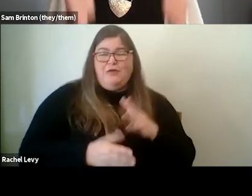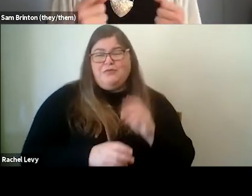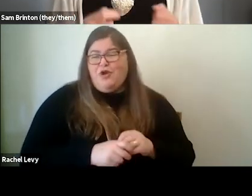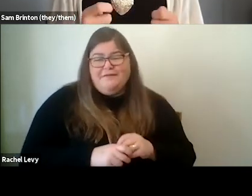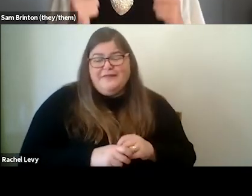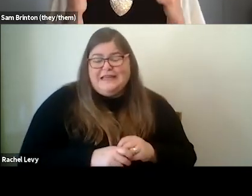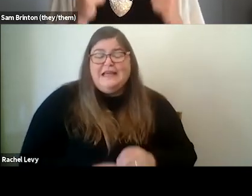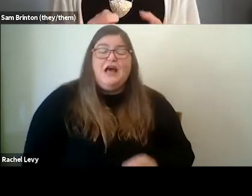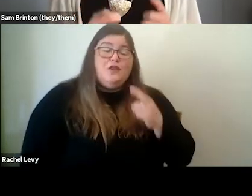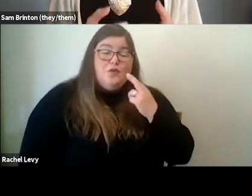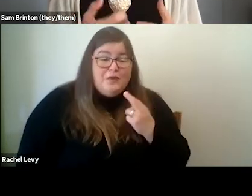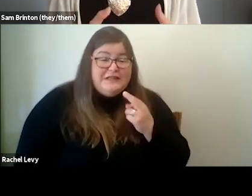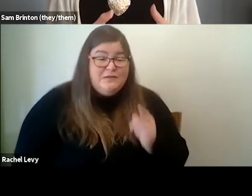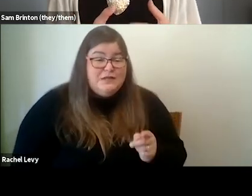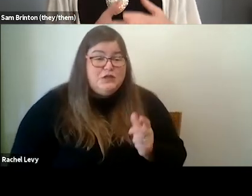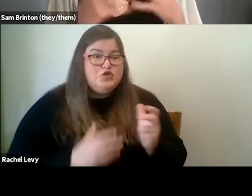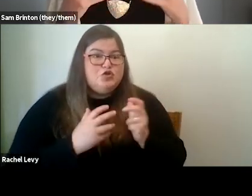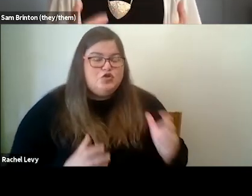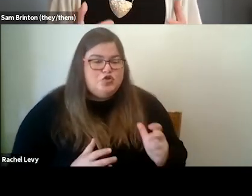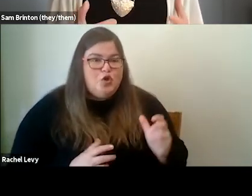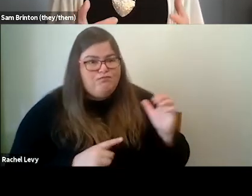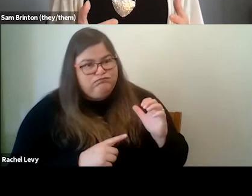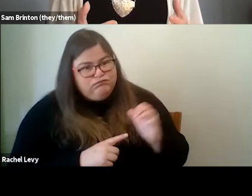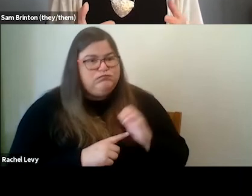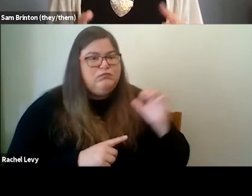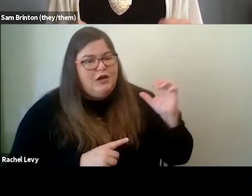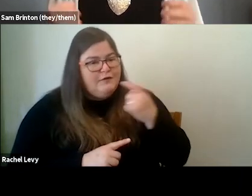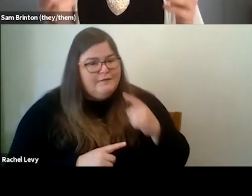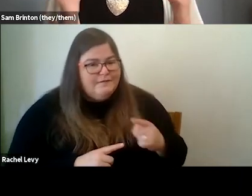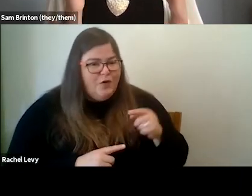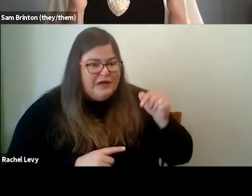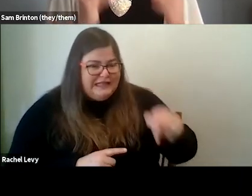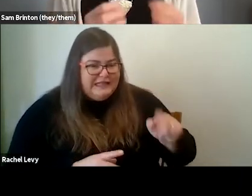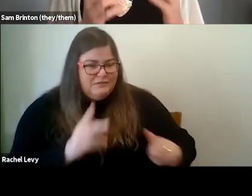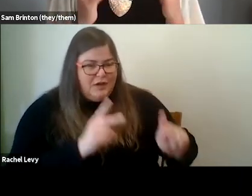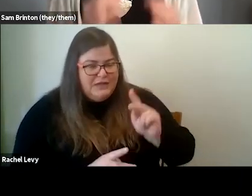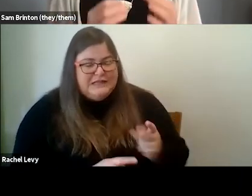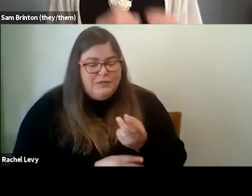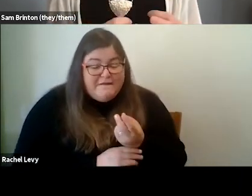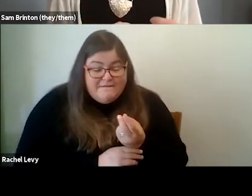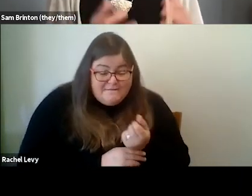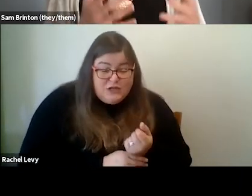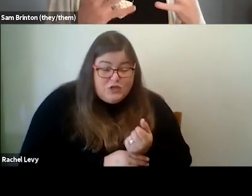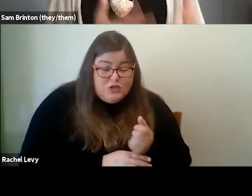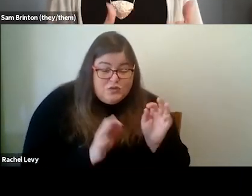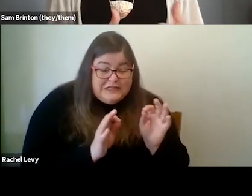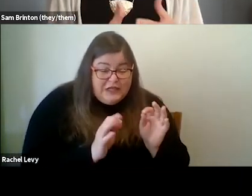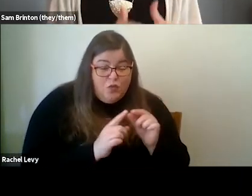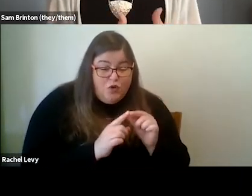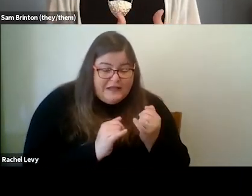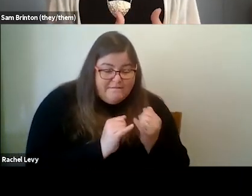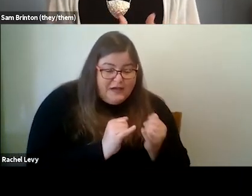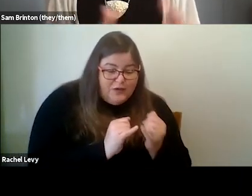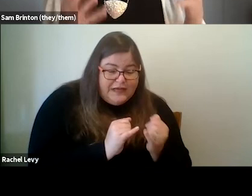the reason that it is so monumental for the high-risk populations is because of a few little words at the end